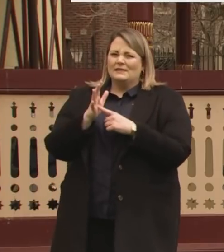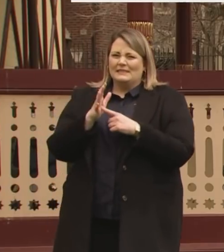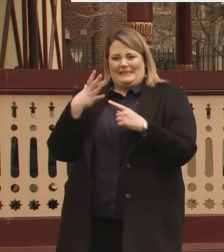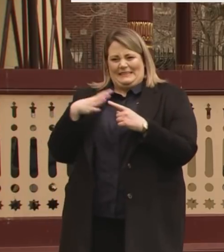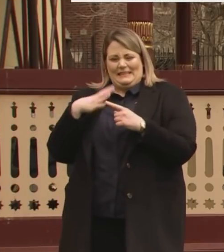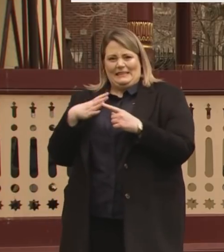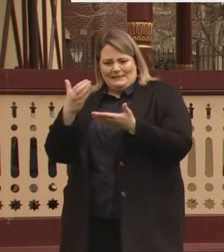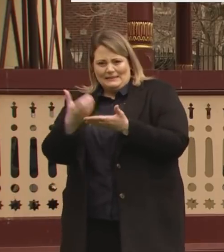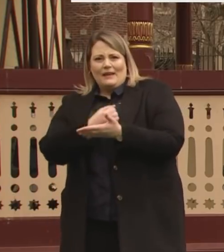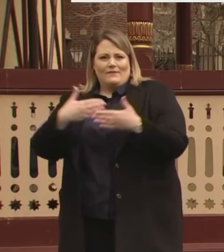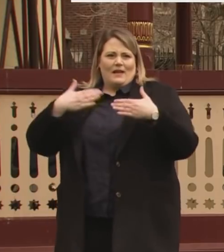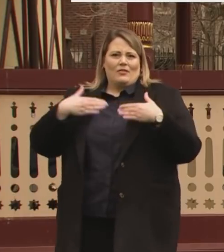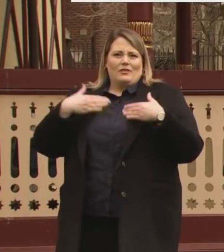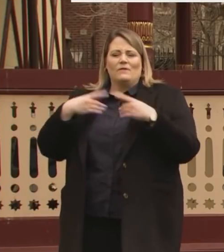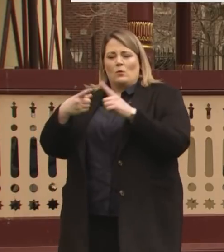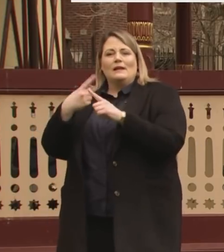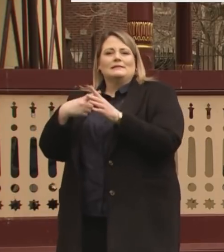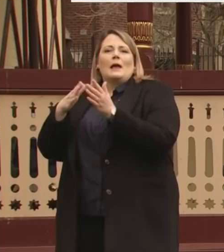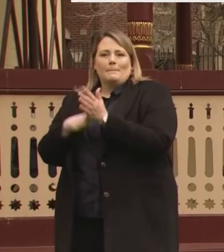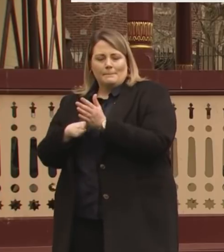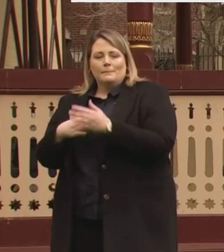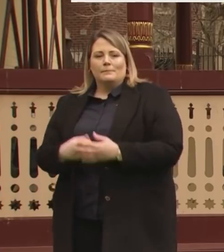as we possibly can. On testing,